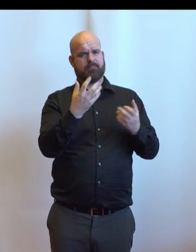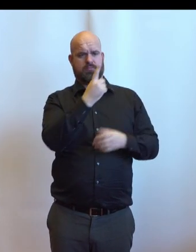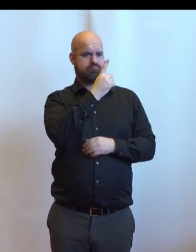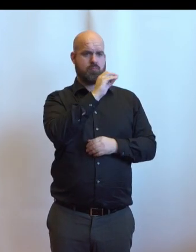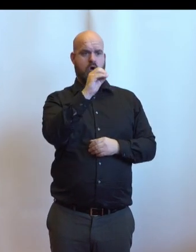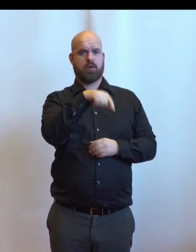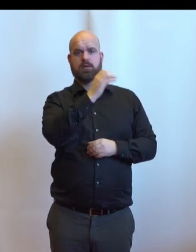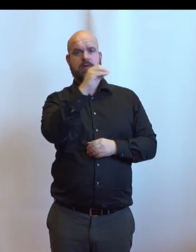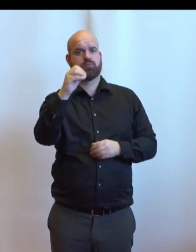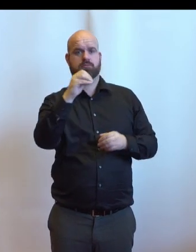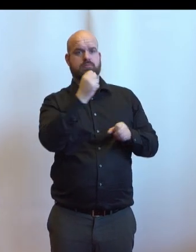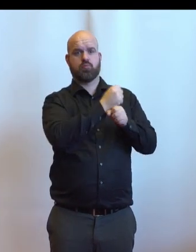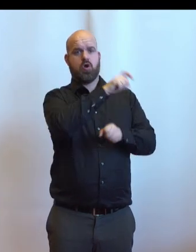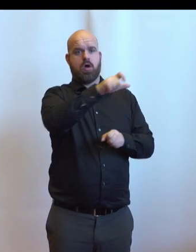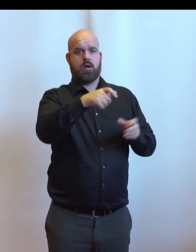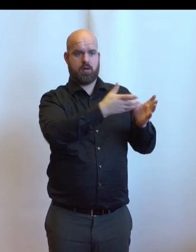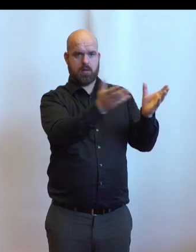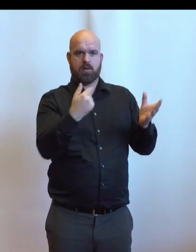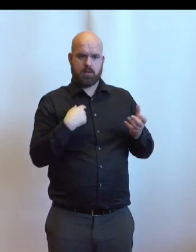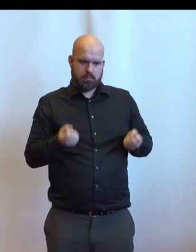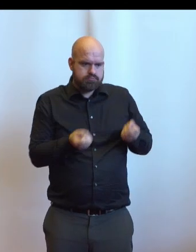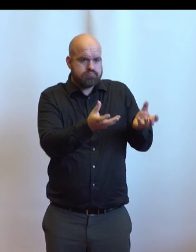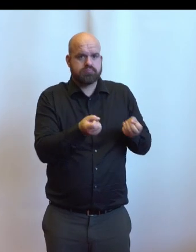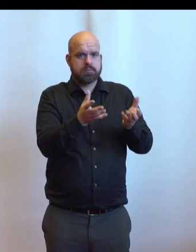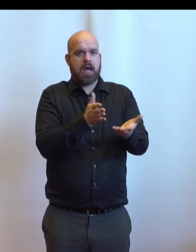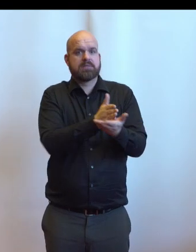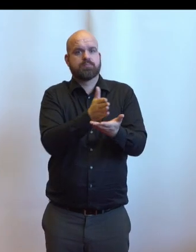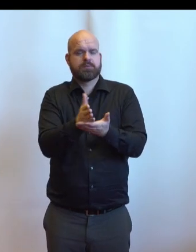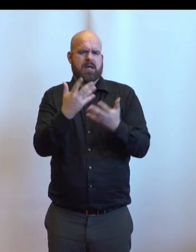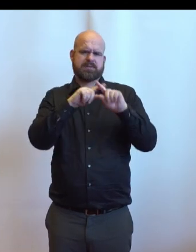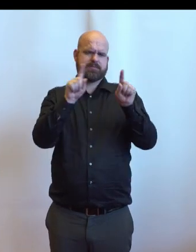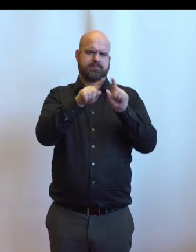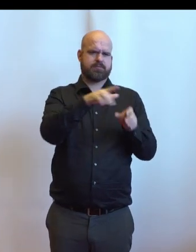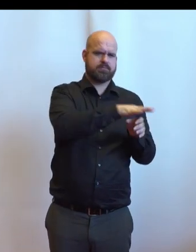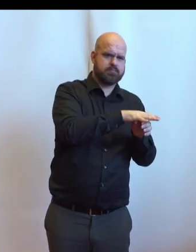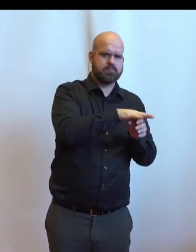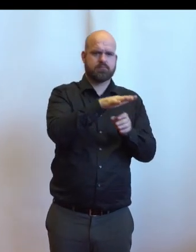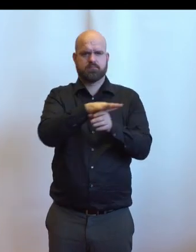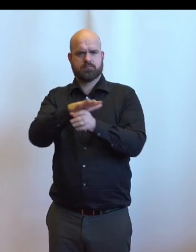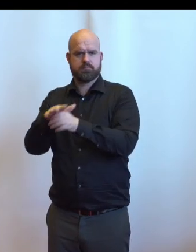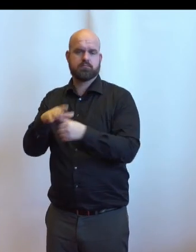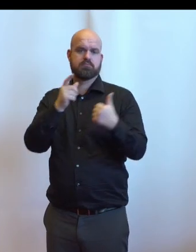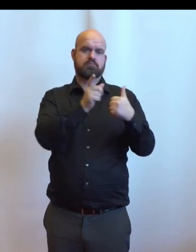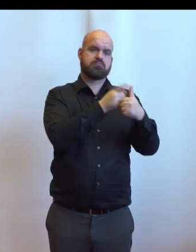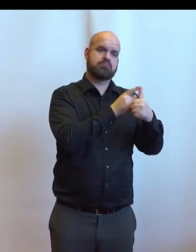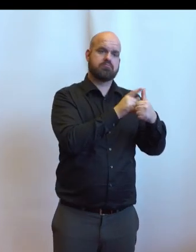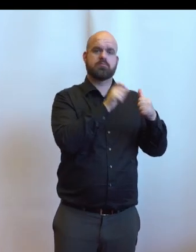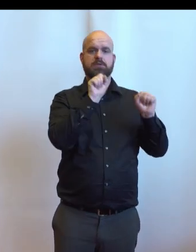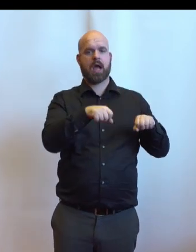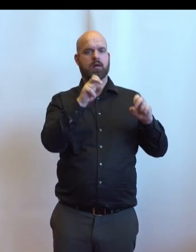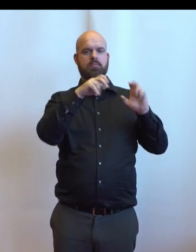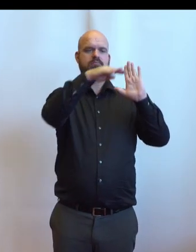their employees. And there are various different areas to that. Some of it is governance and checking that everything works. Some of it is providing the assistive